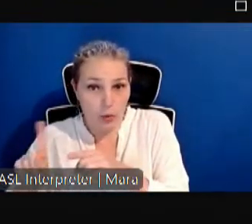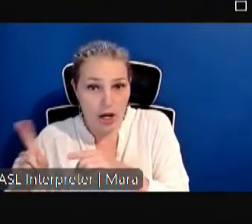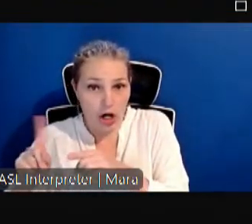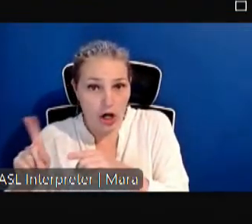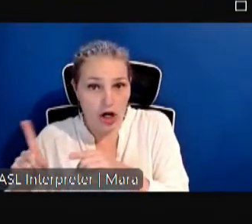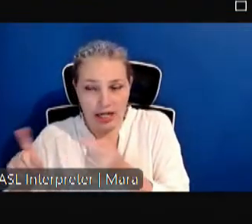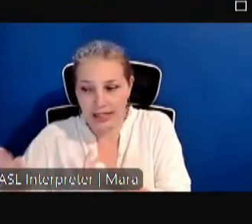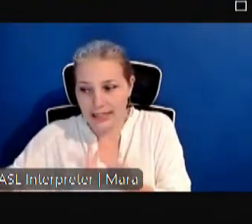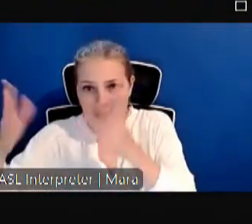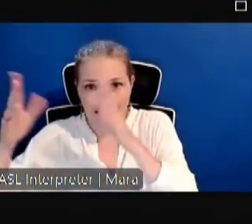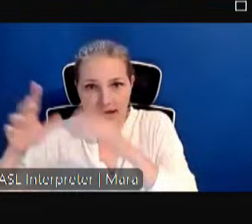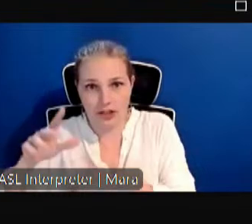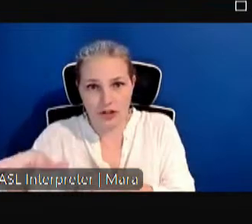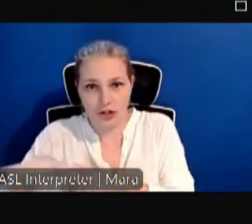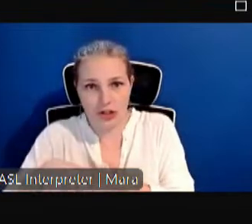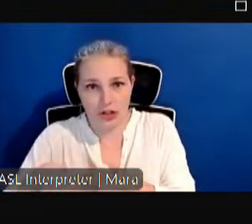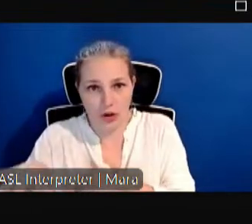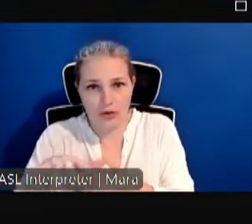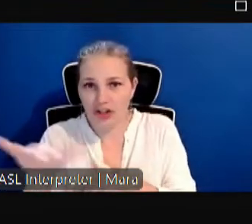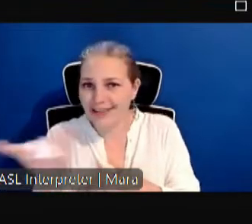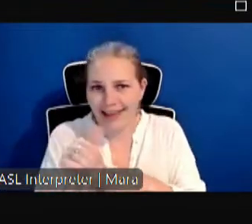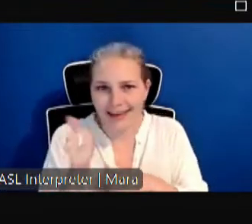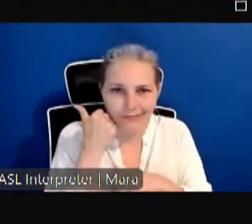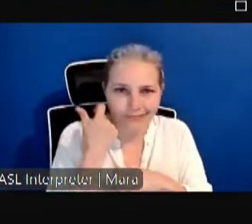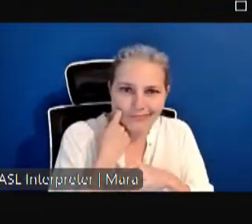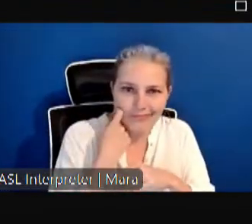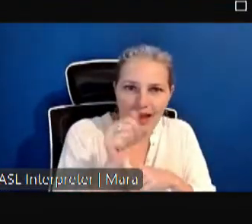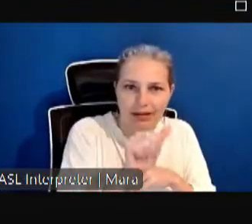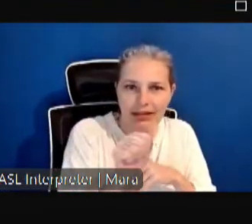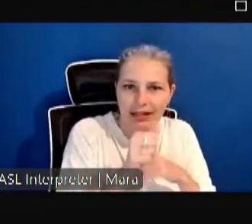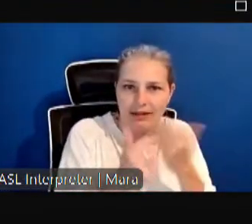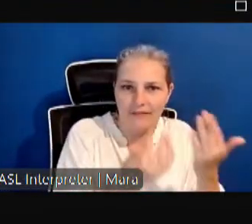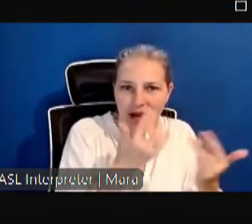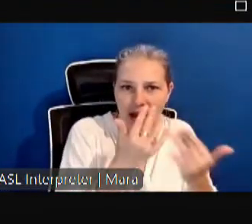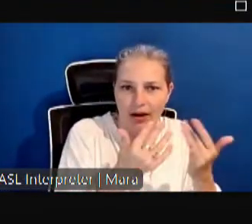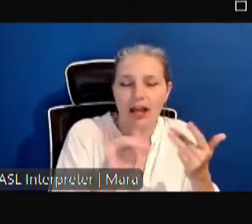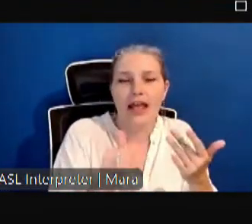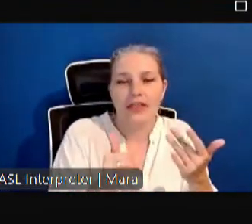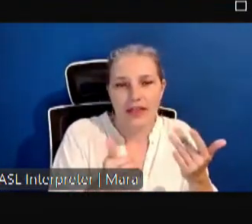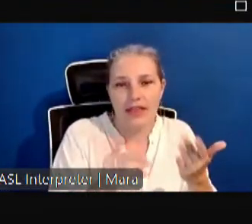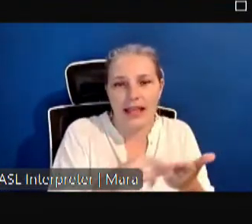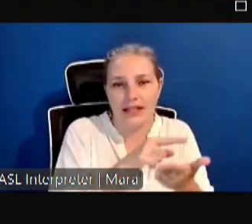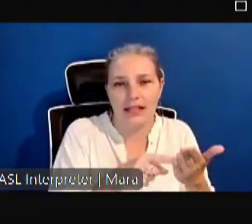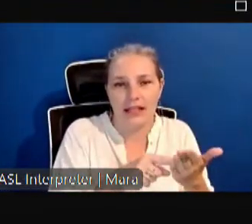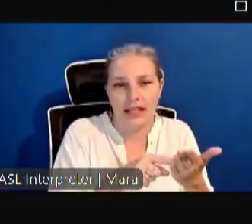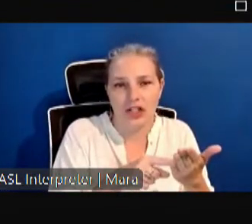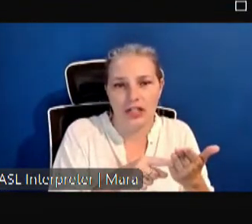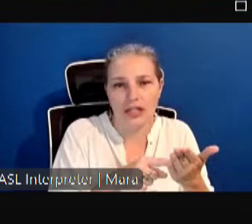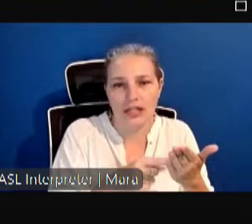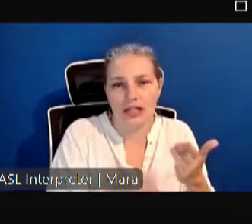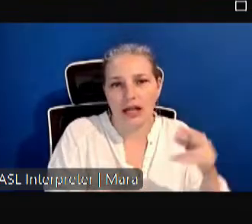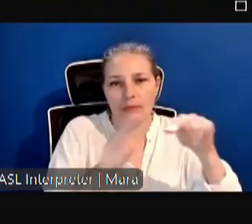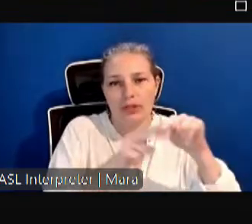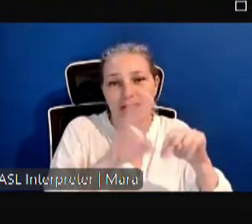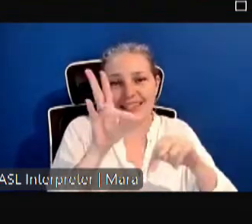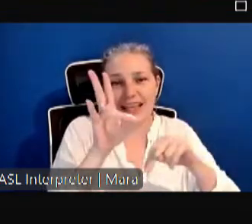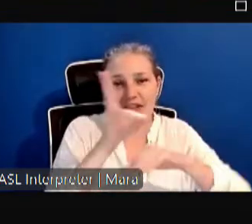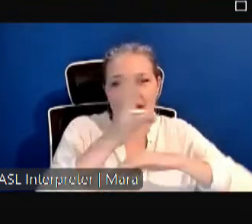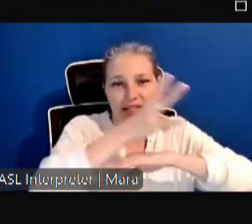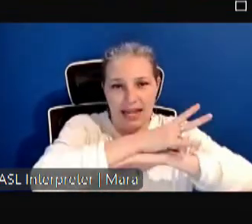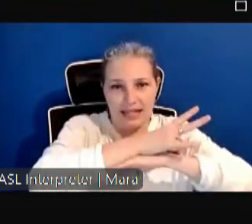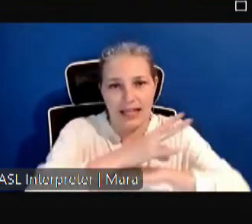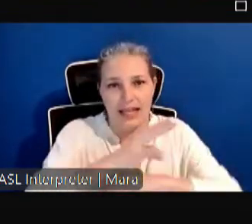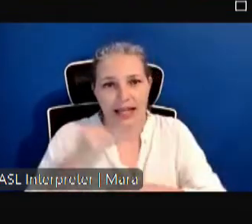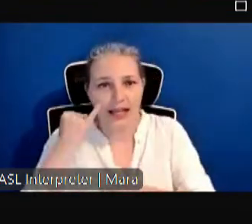after the fire, cancellation rights may extend to actually 7 days. If the contract is negotiated in the contractor's place of business,